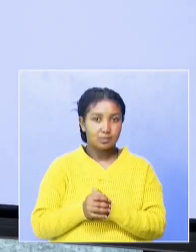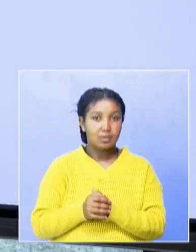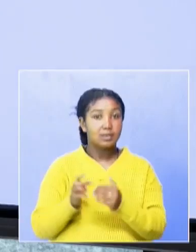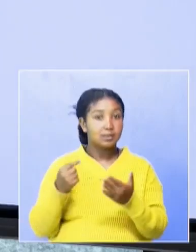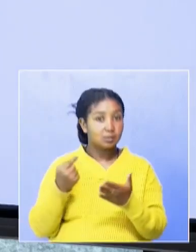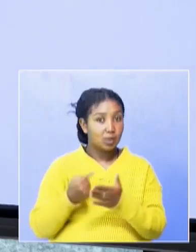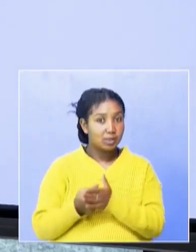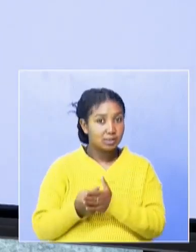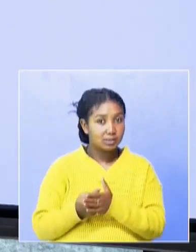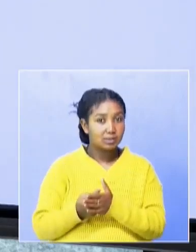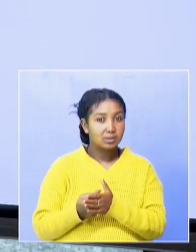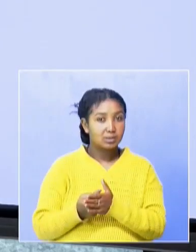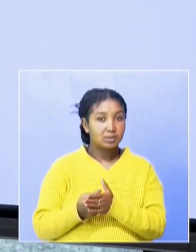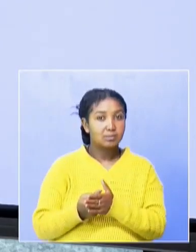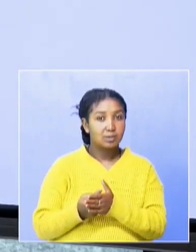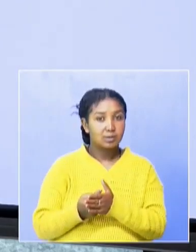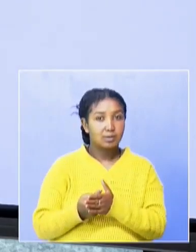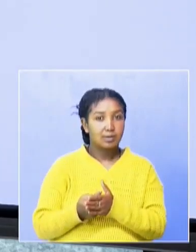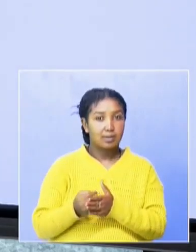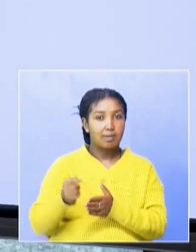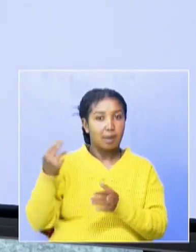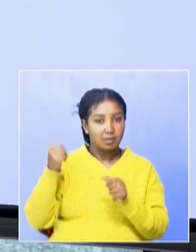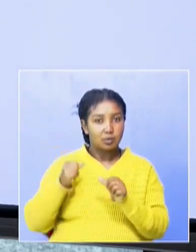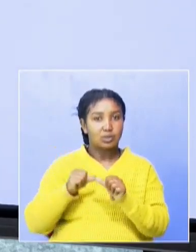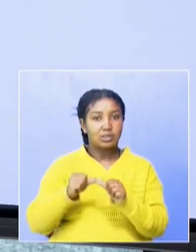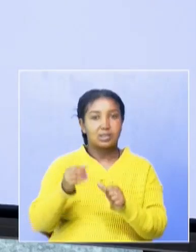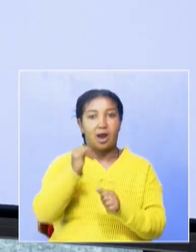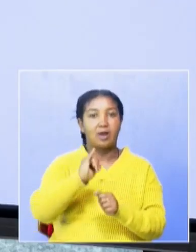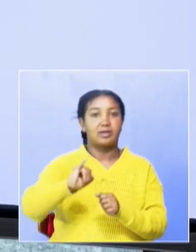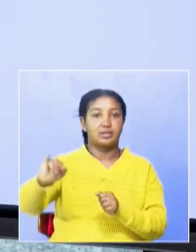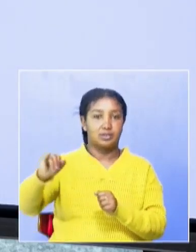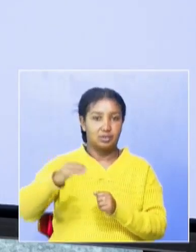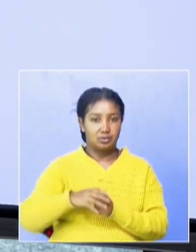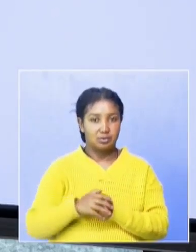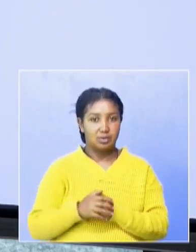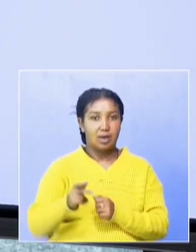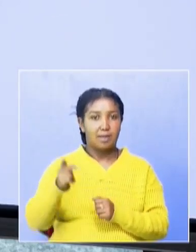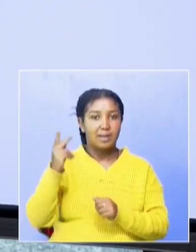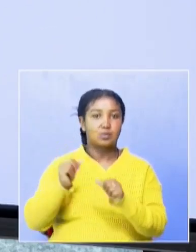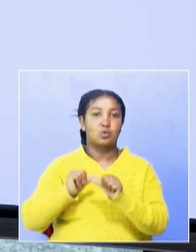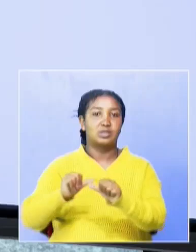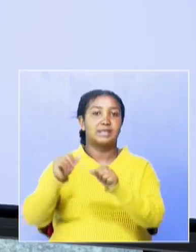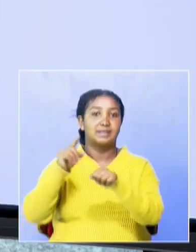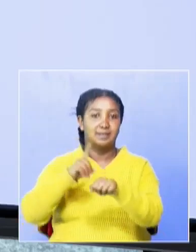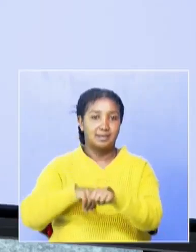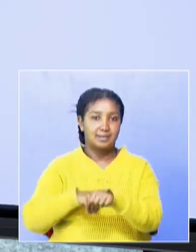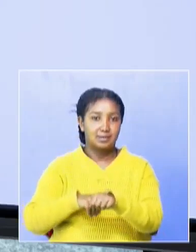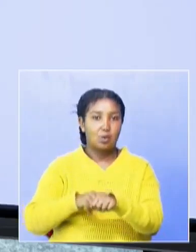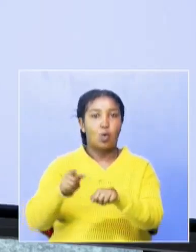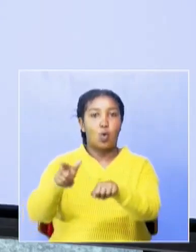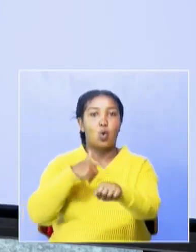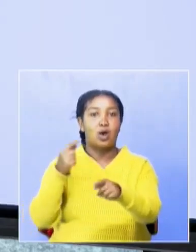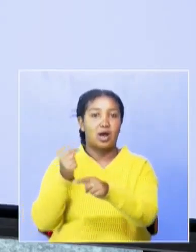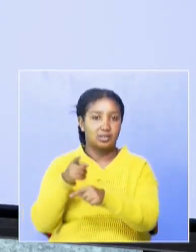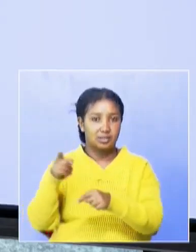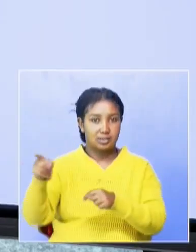This one could be used here just as past continuous tense or long